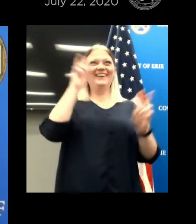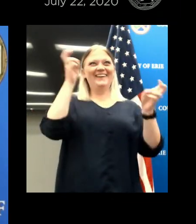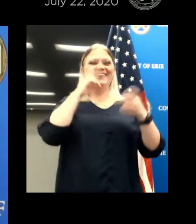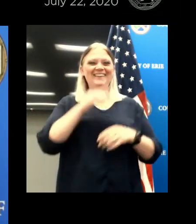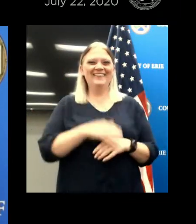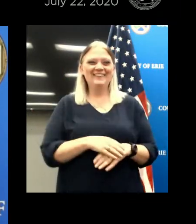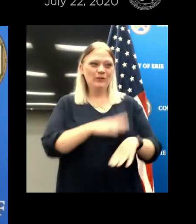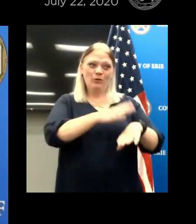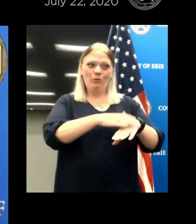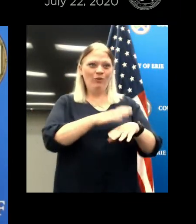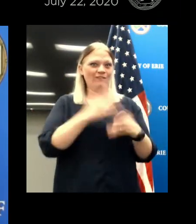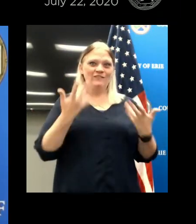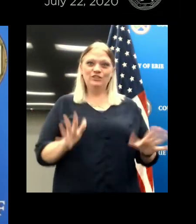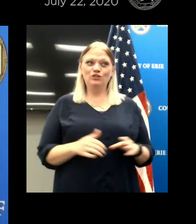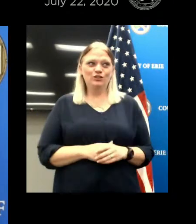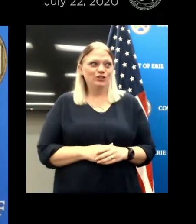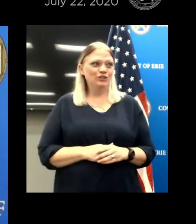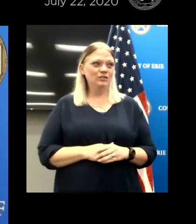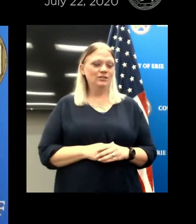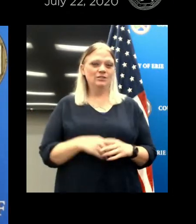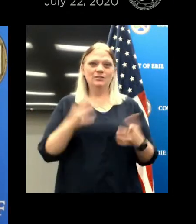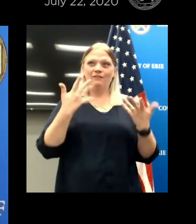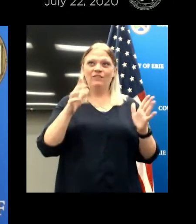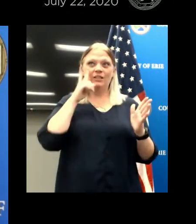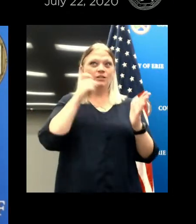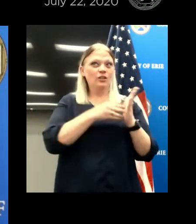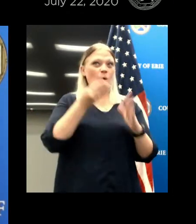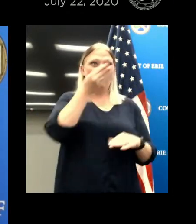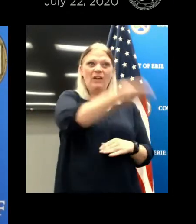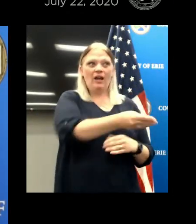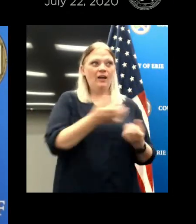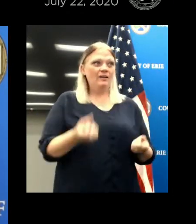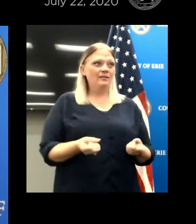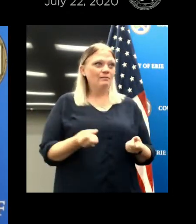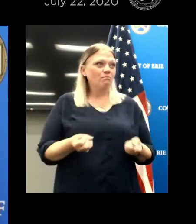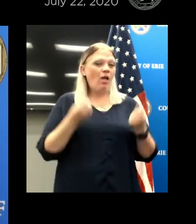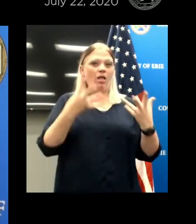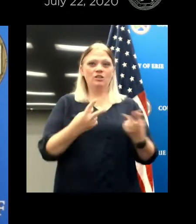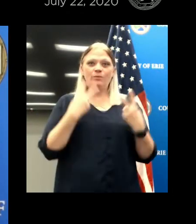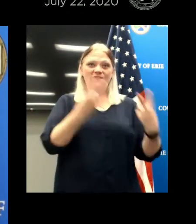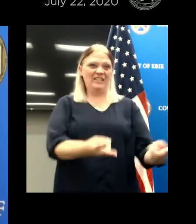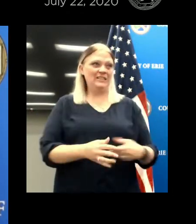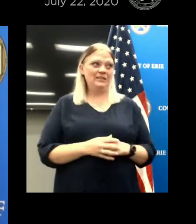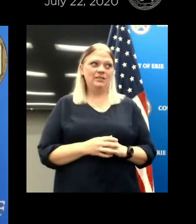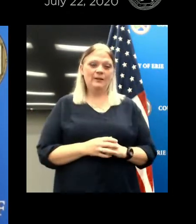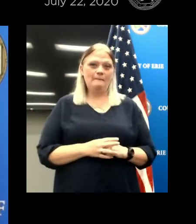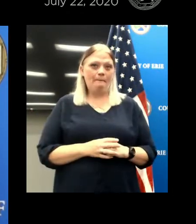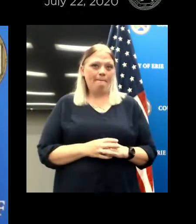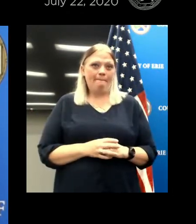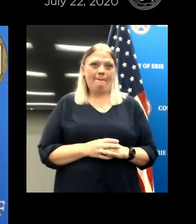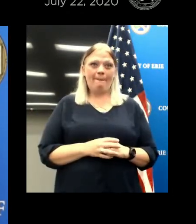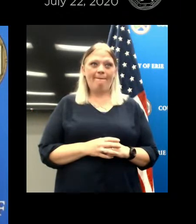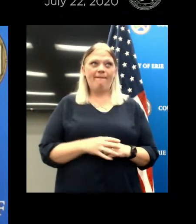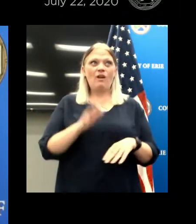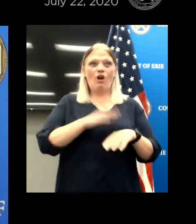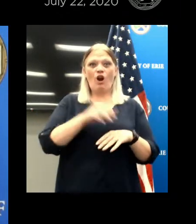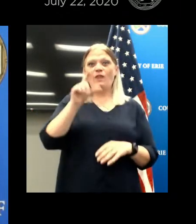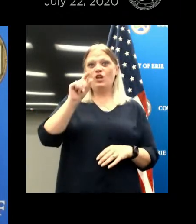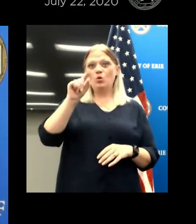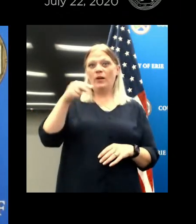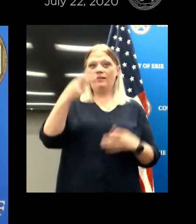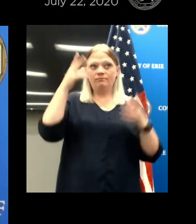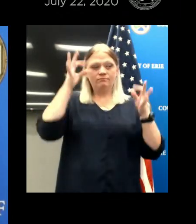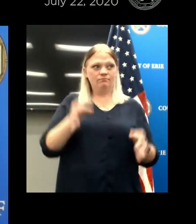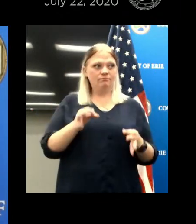They were warned. They were notified. They had multiple visits, and they were on the 20th determined to